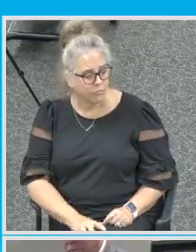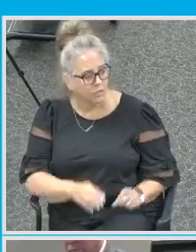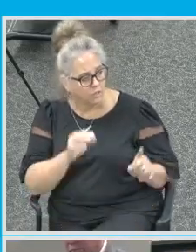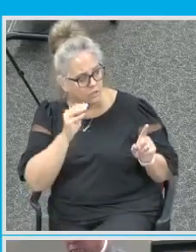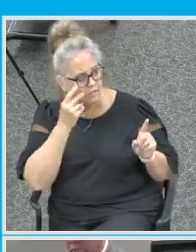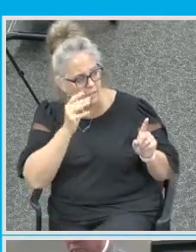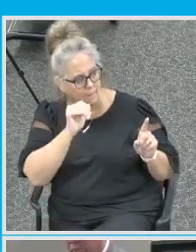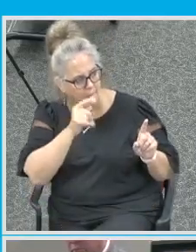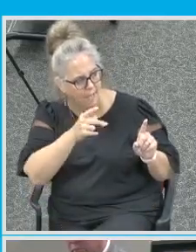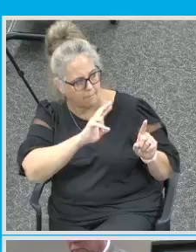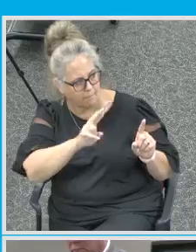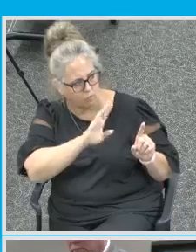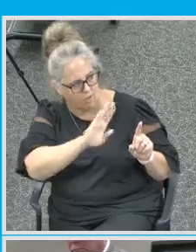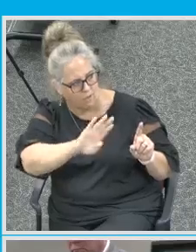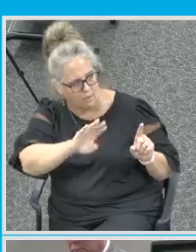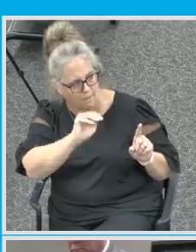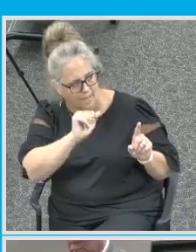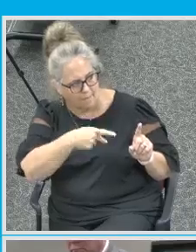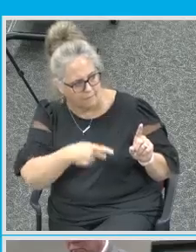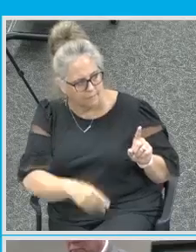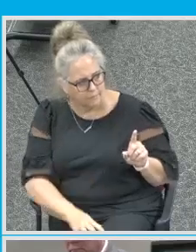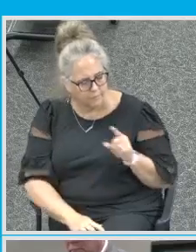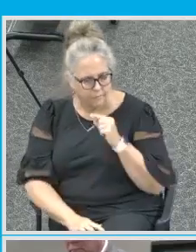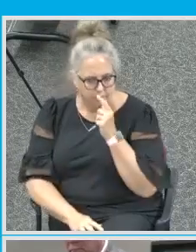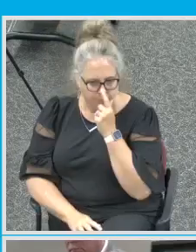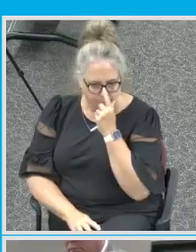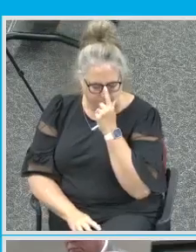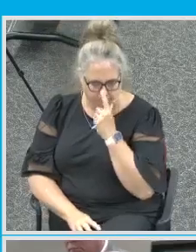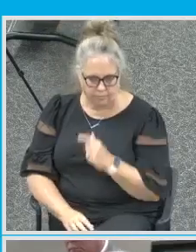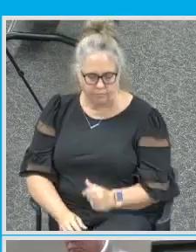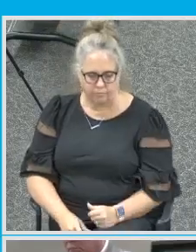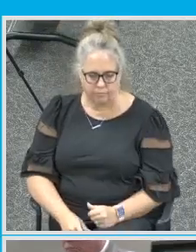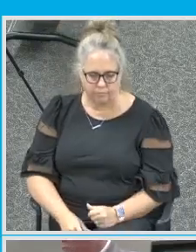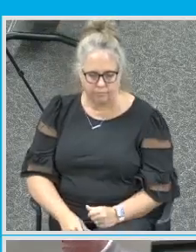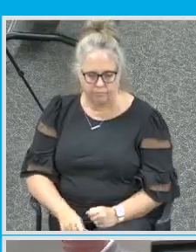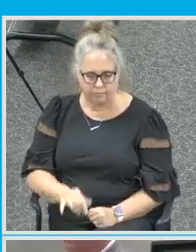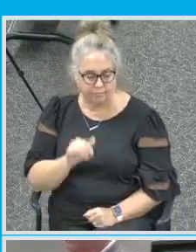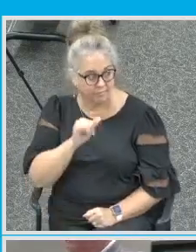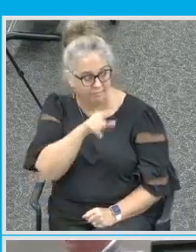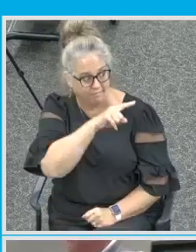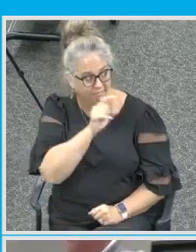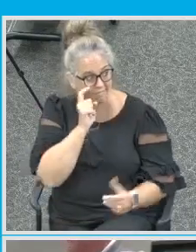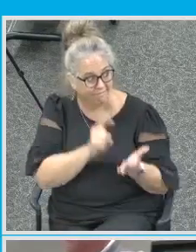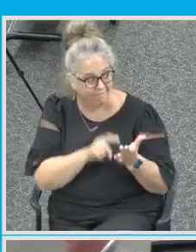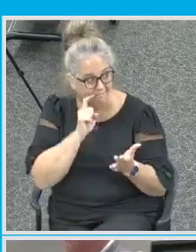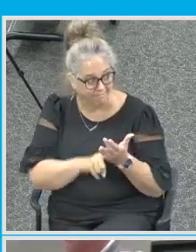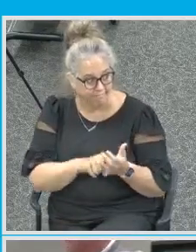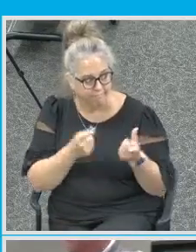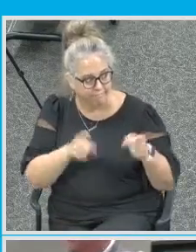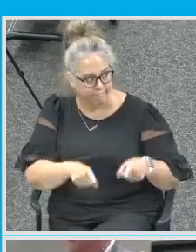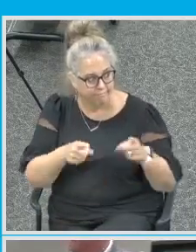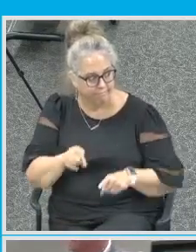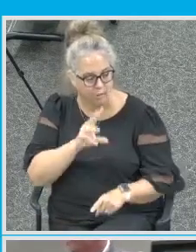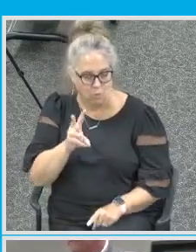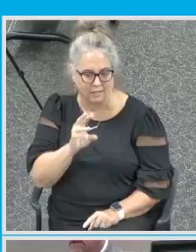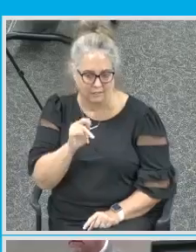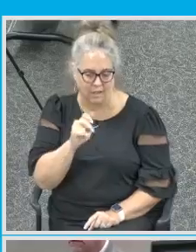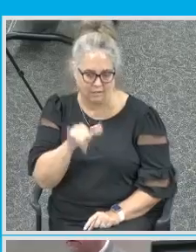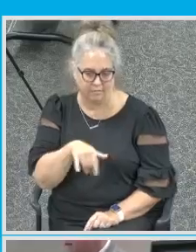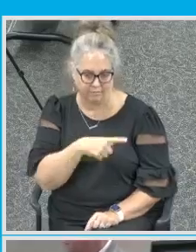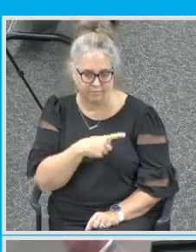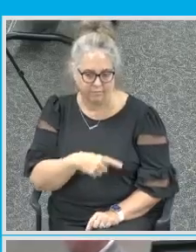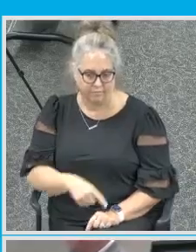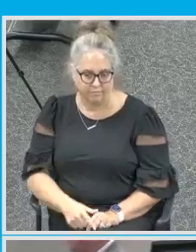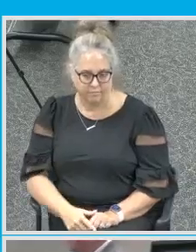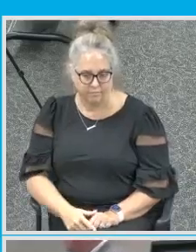is identifying where we have detected the cases. And I'm not trying to do this to sort of pinpoint where someone's house is. I'm showing you this data